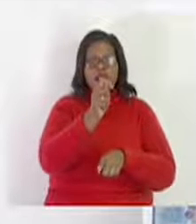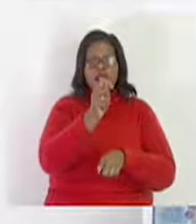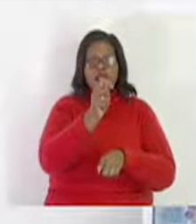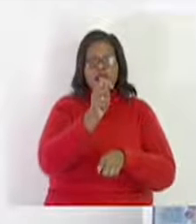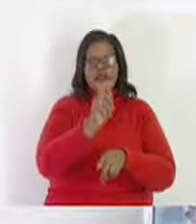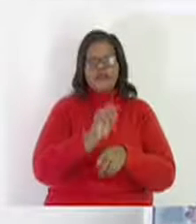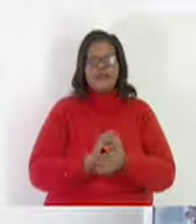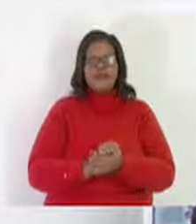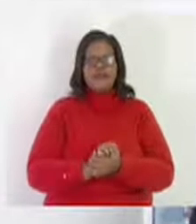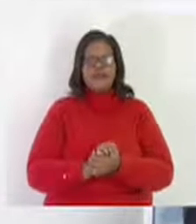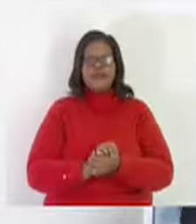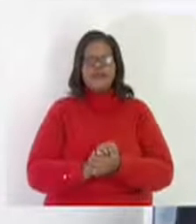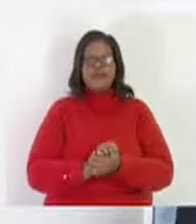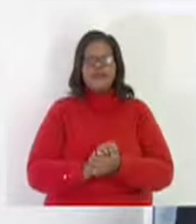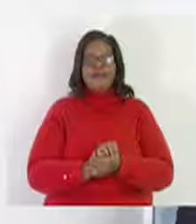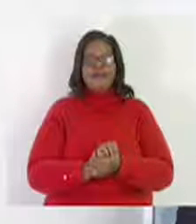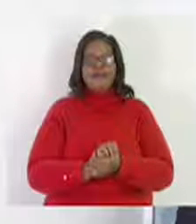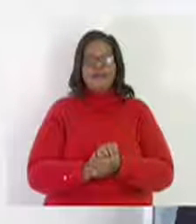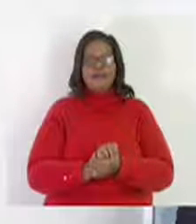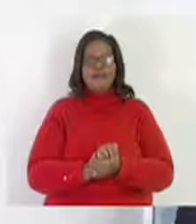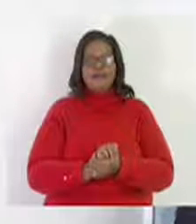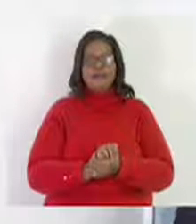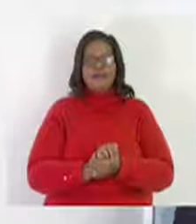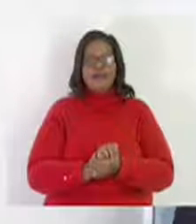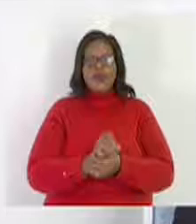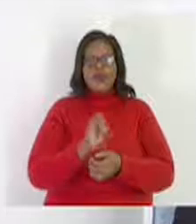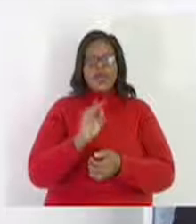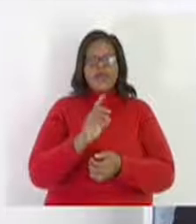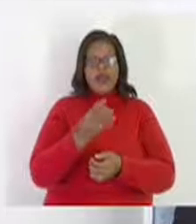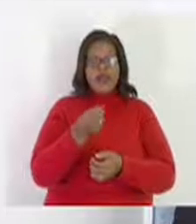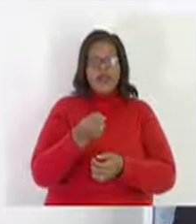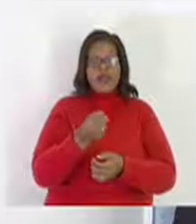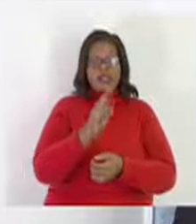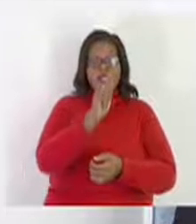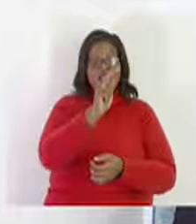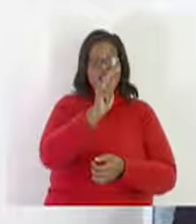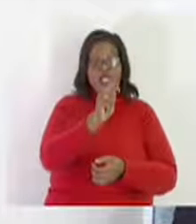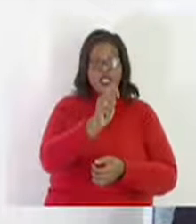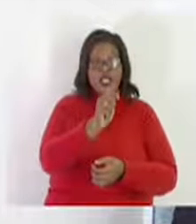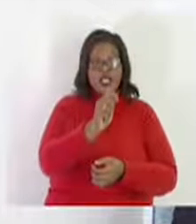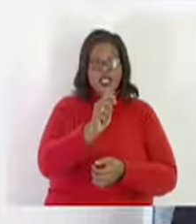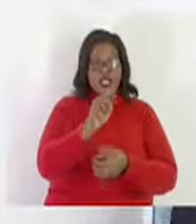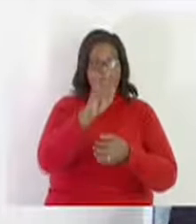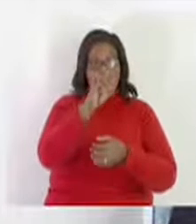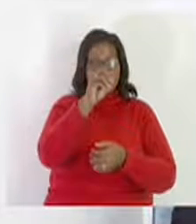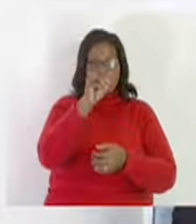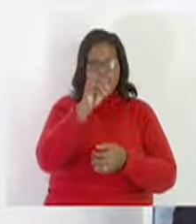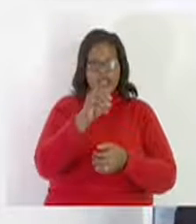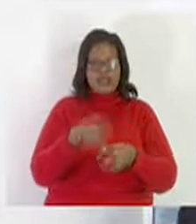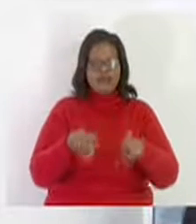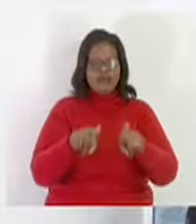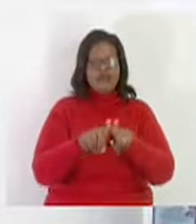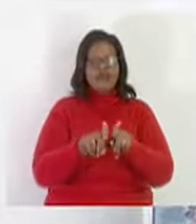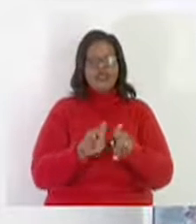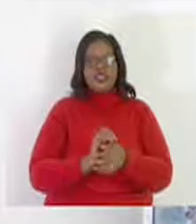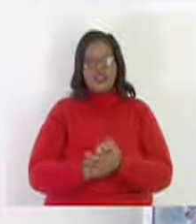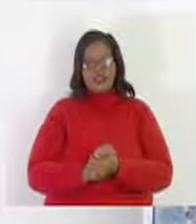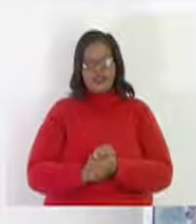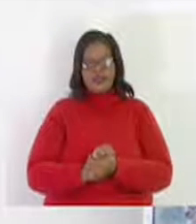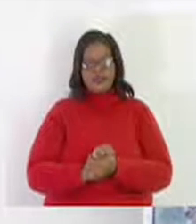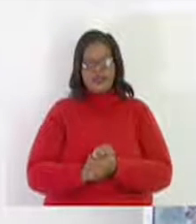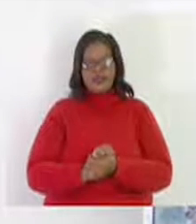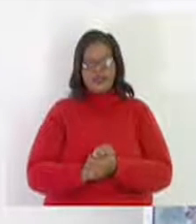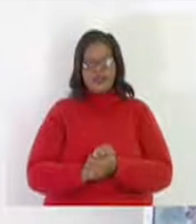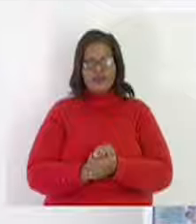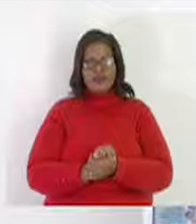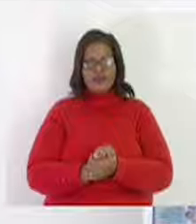T. If I have tens, and that is the same thing.